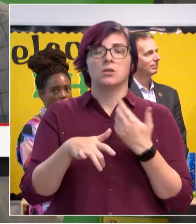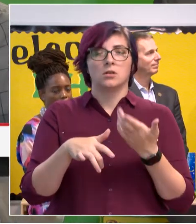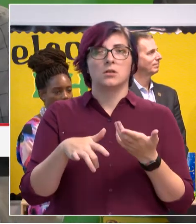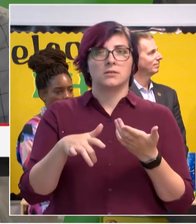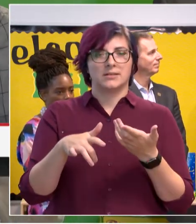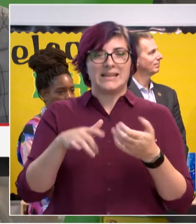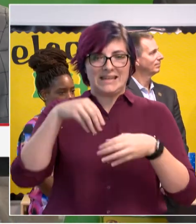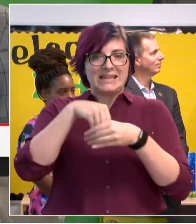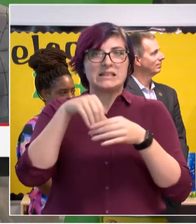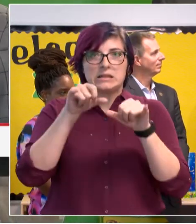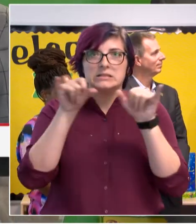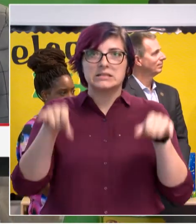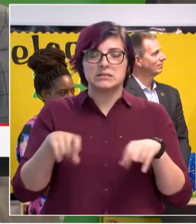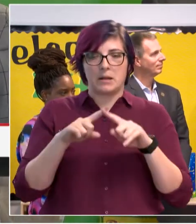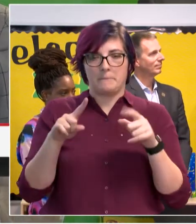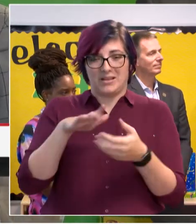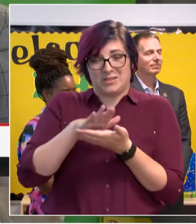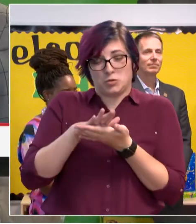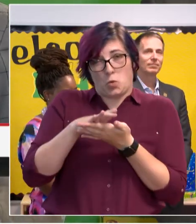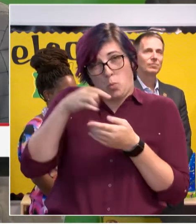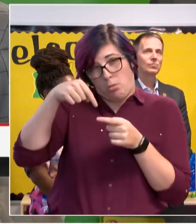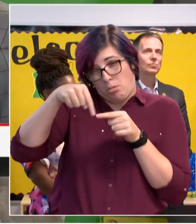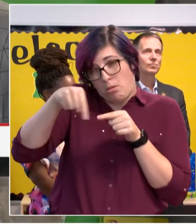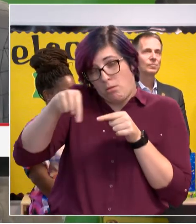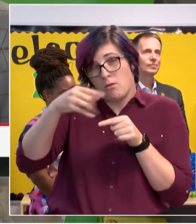you. So it's a citywide opportunity.